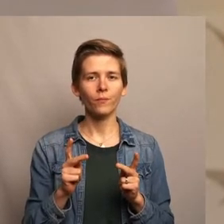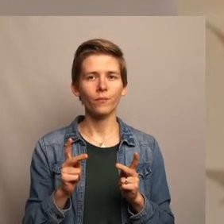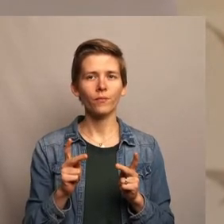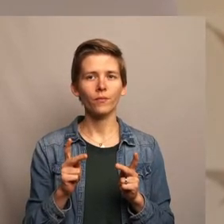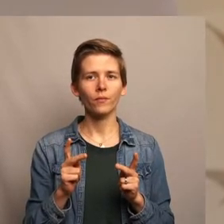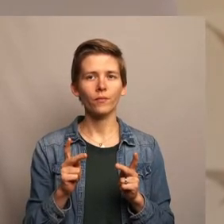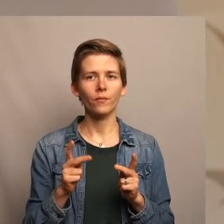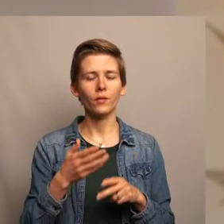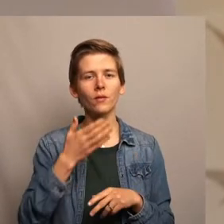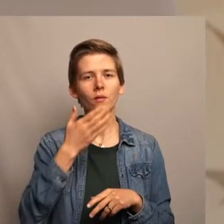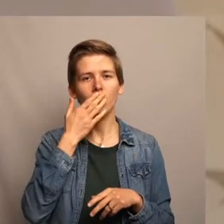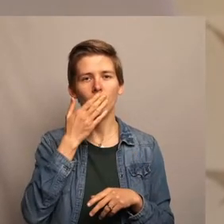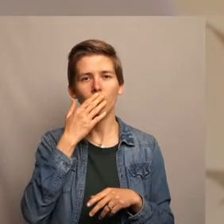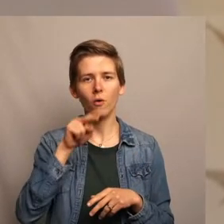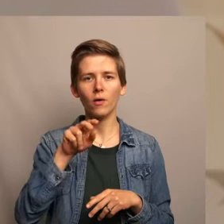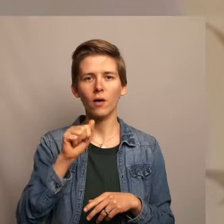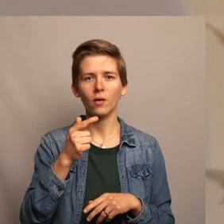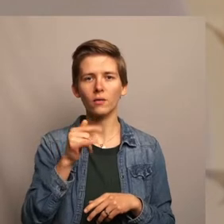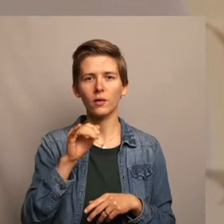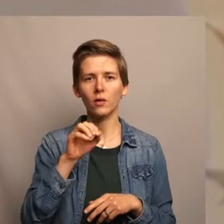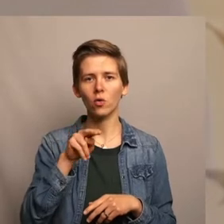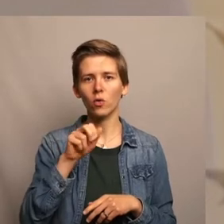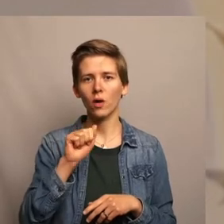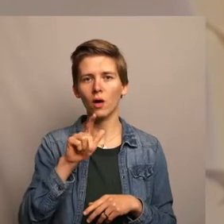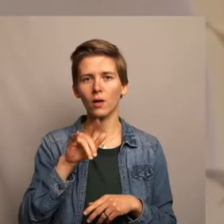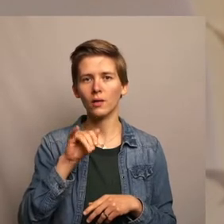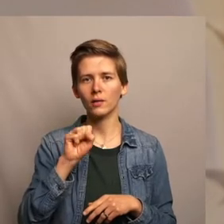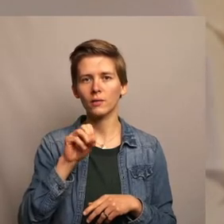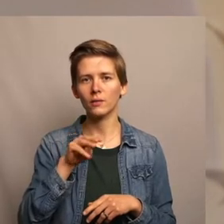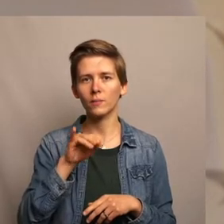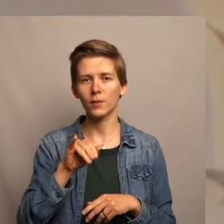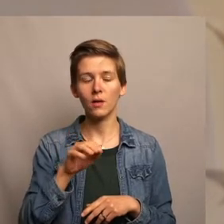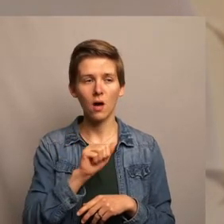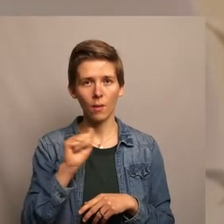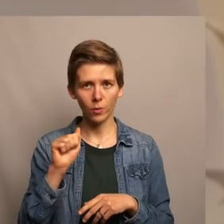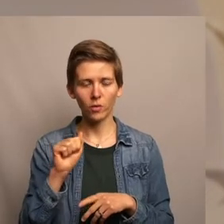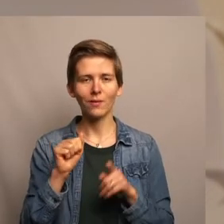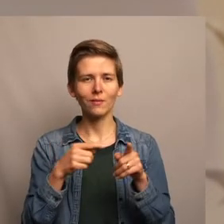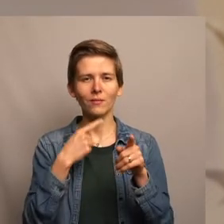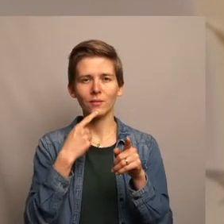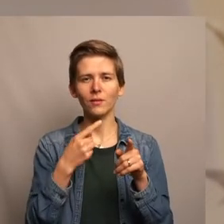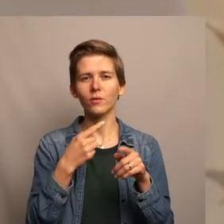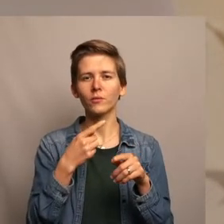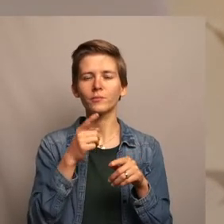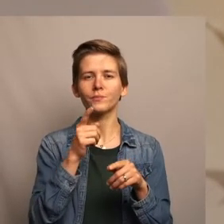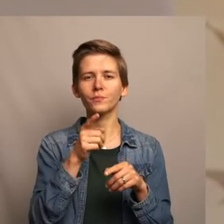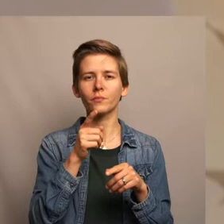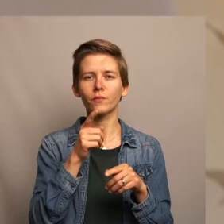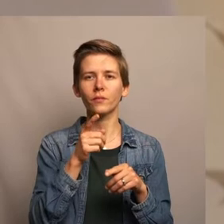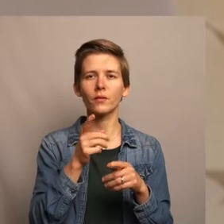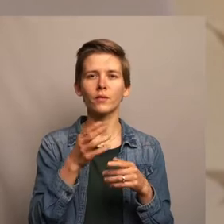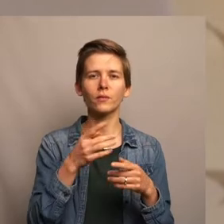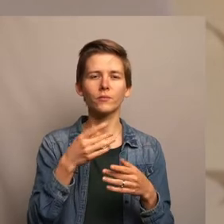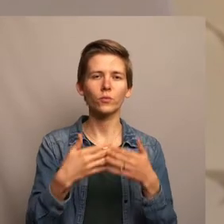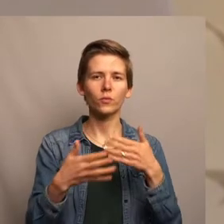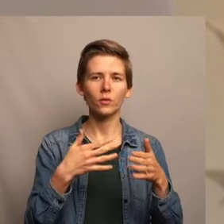homonationalism discussion. Abdullah, you said that you've been working on spaces